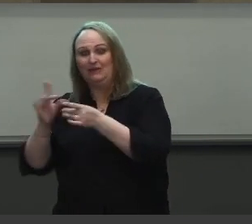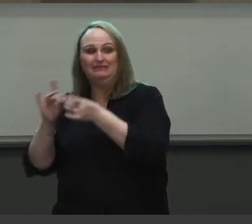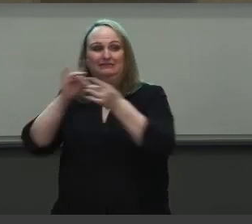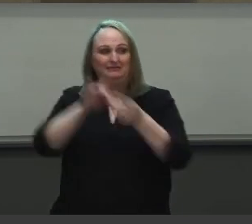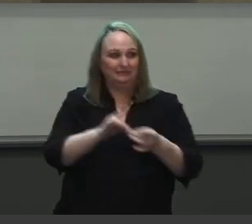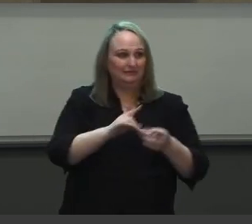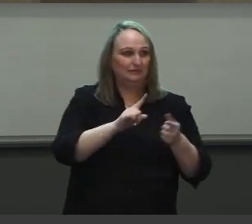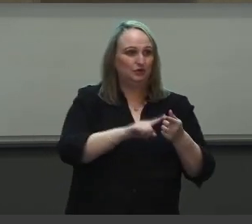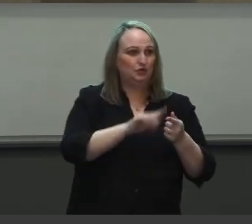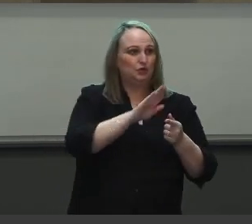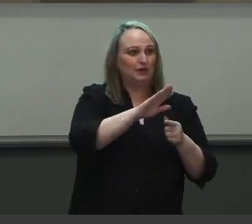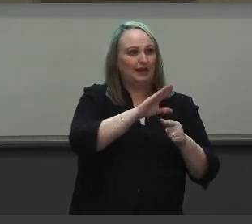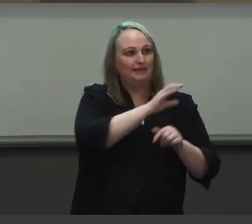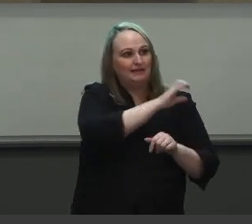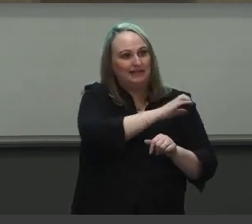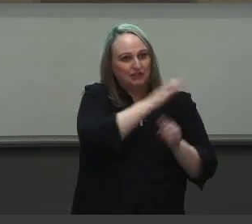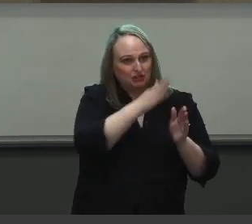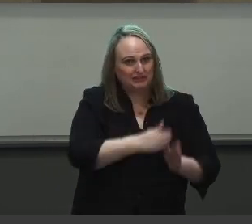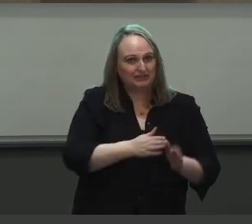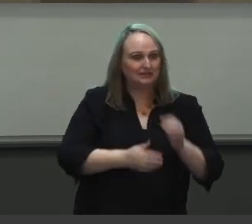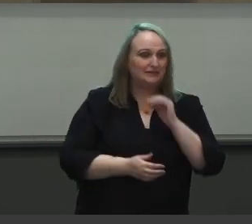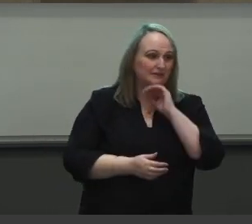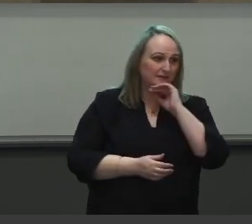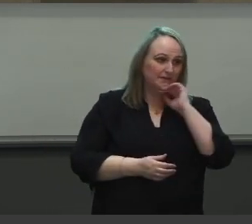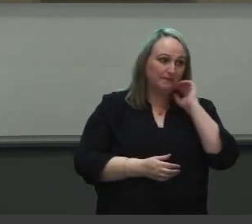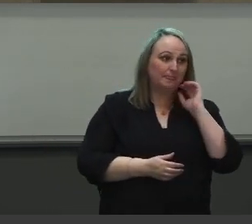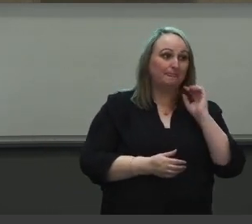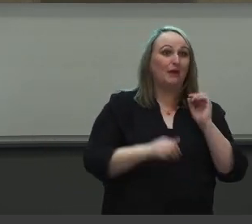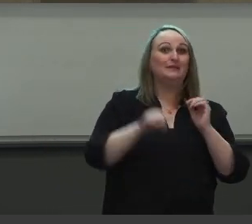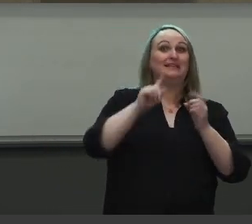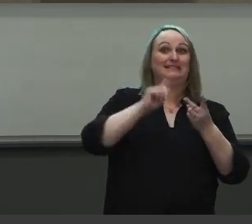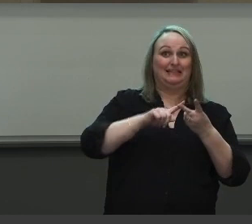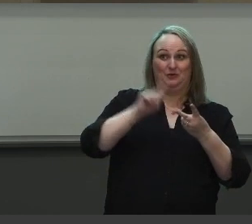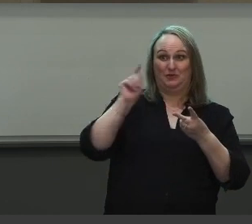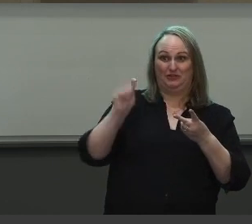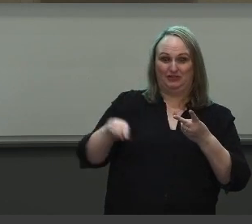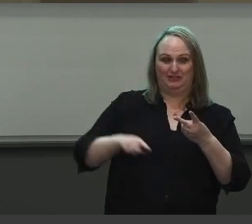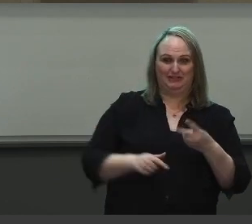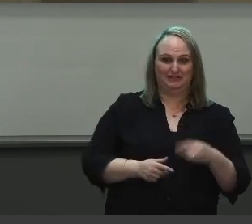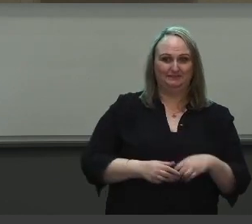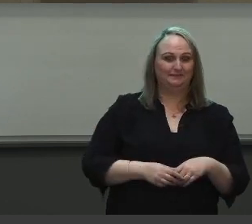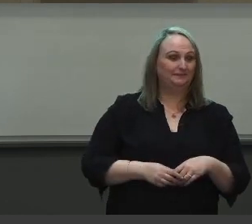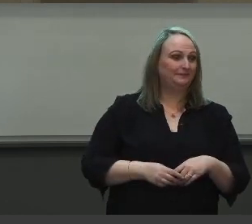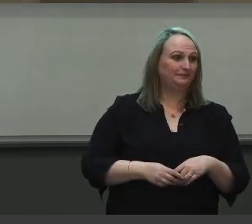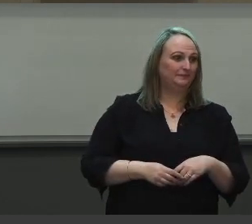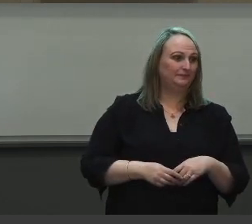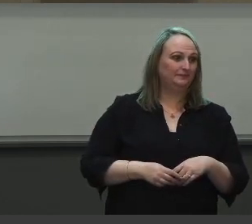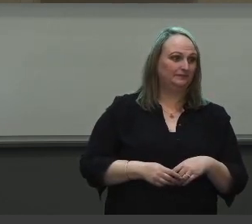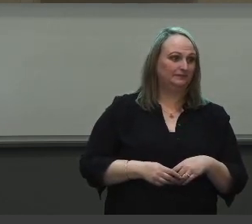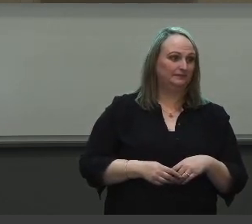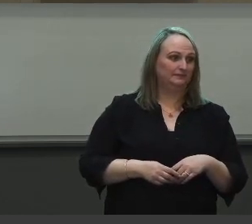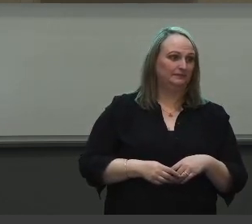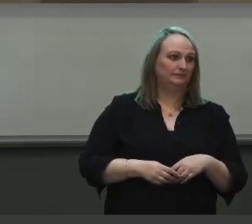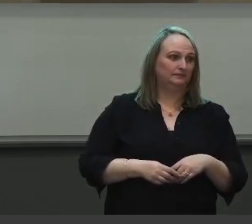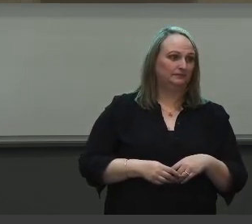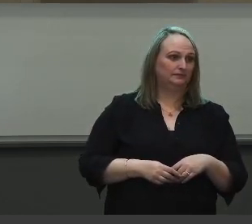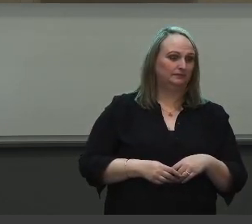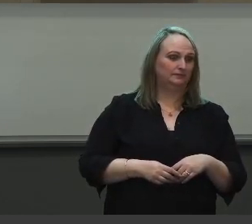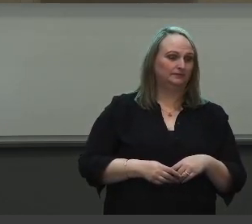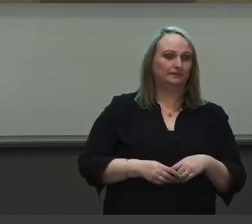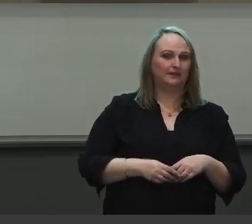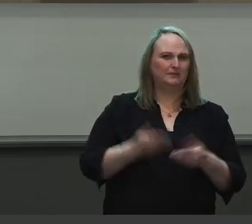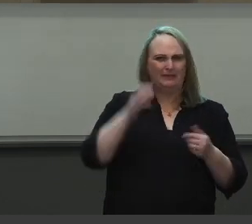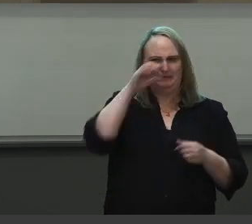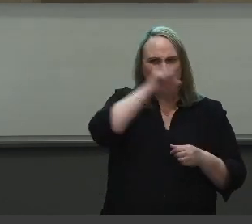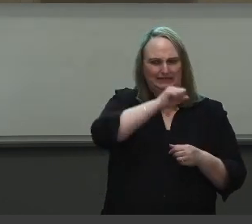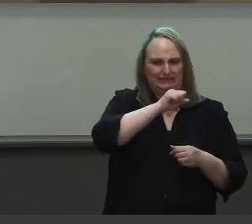I have a second question, but if somebody else wants to go. Okay. Second question, and I'm sorry if I missed this.